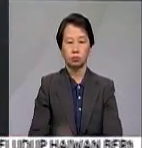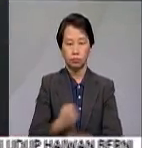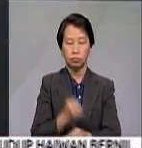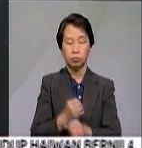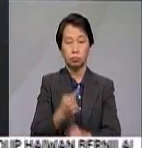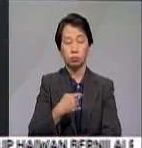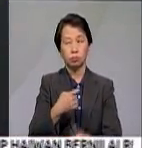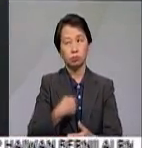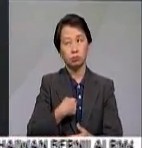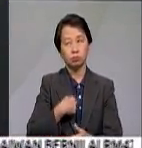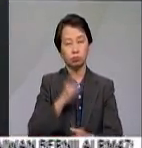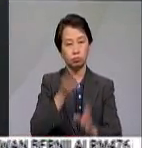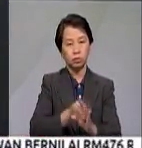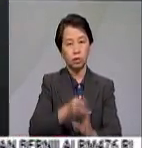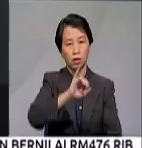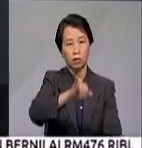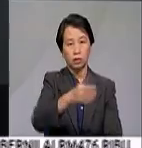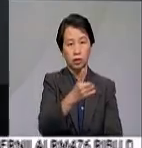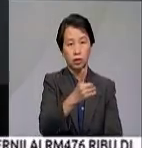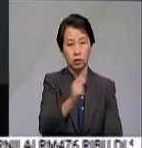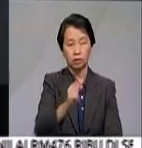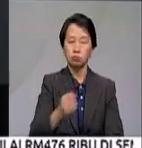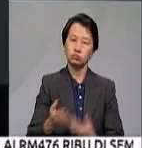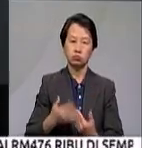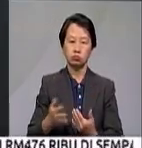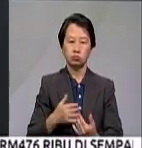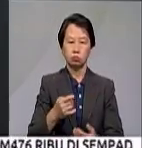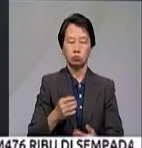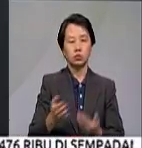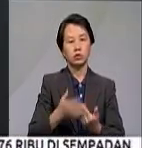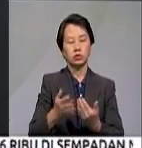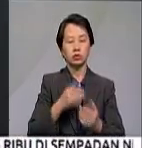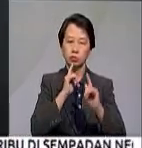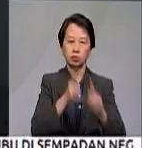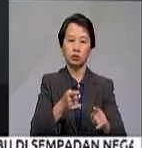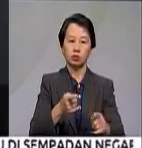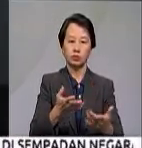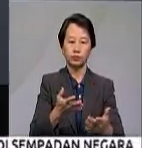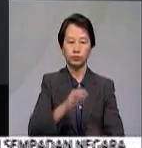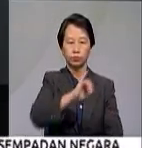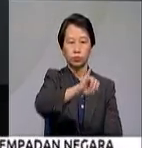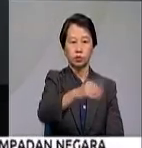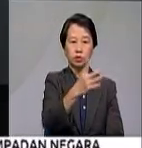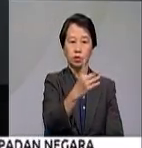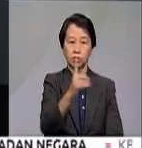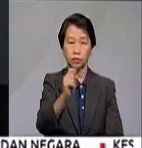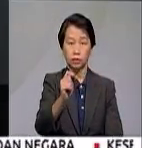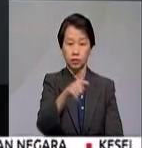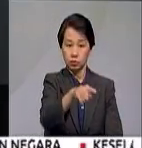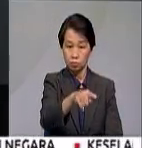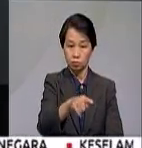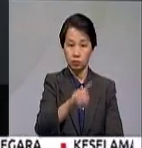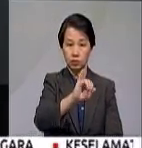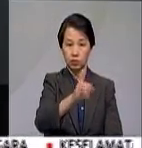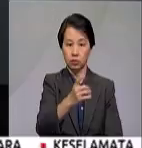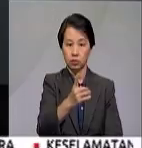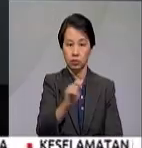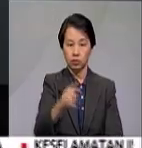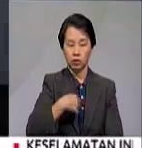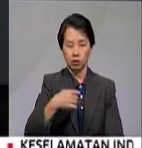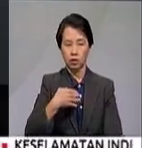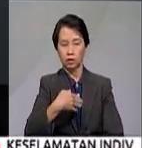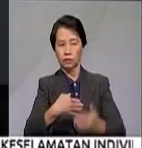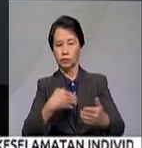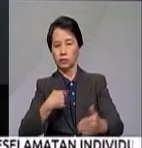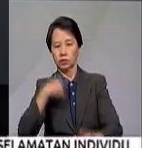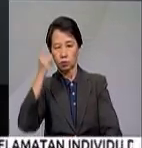JDT? I think it's simple and it's easy to answer. JDT is, I guess, one of the best clubs